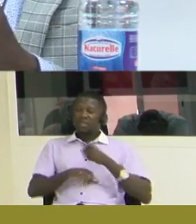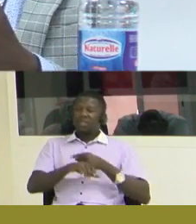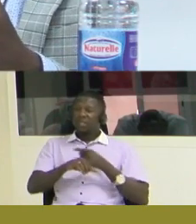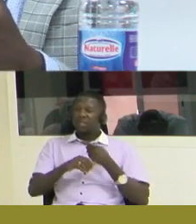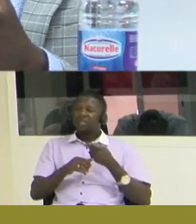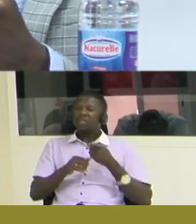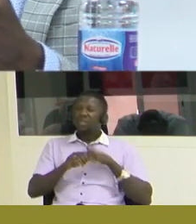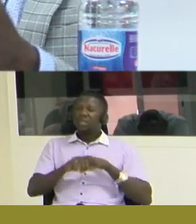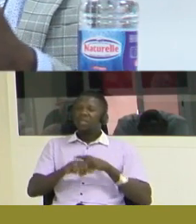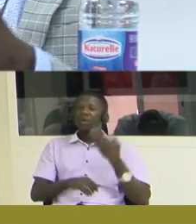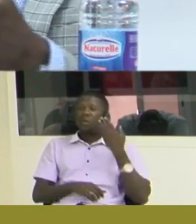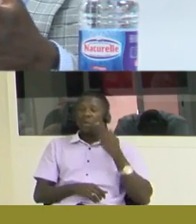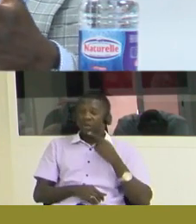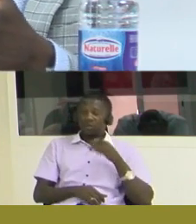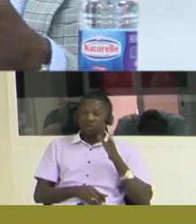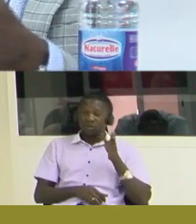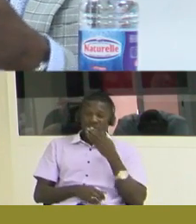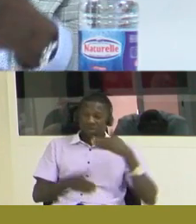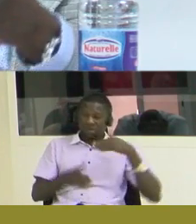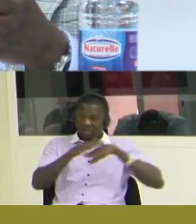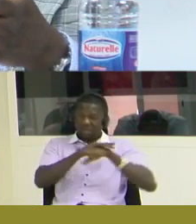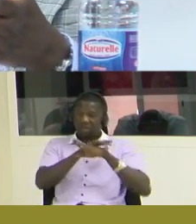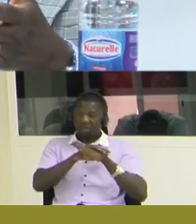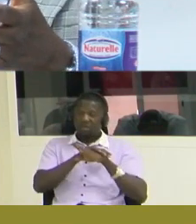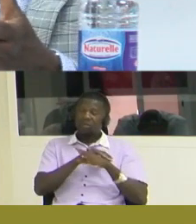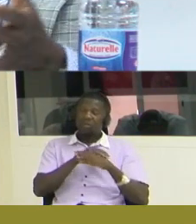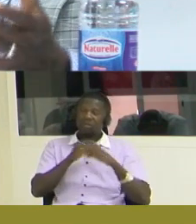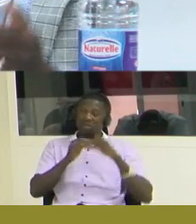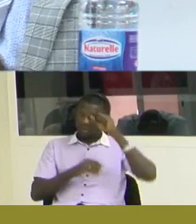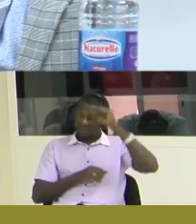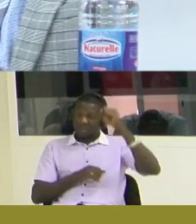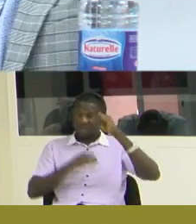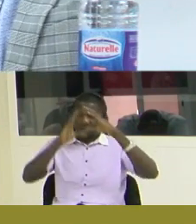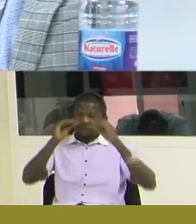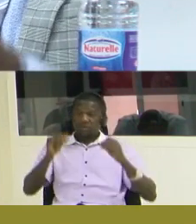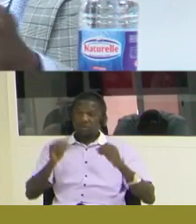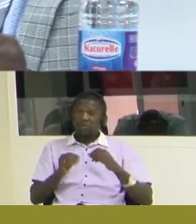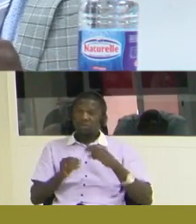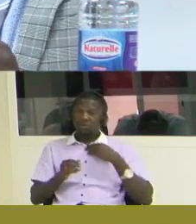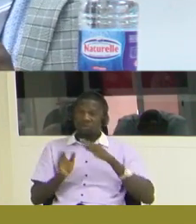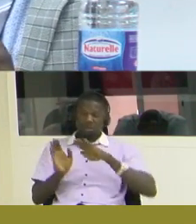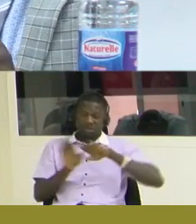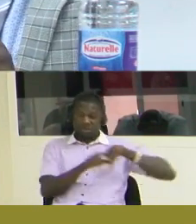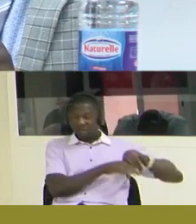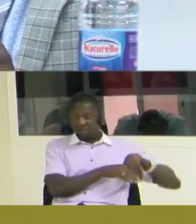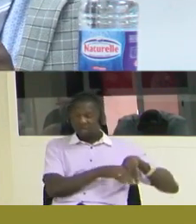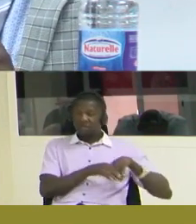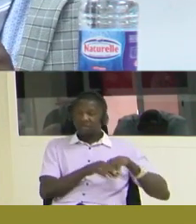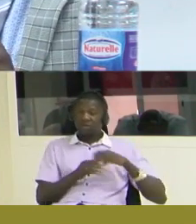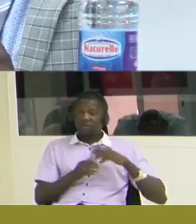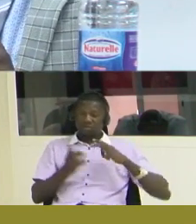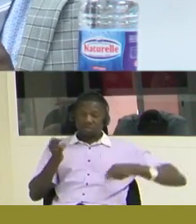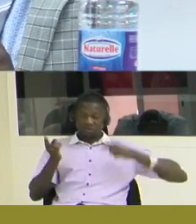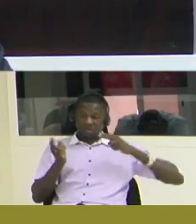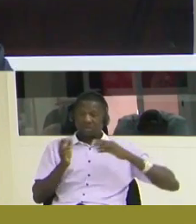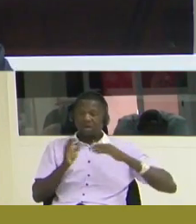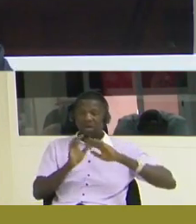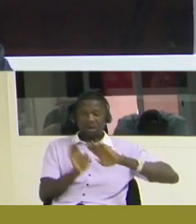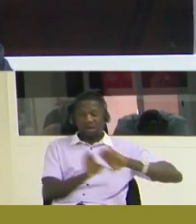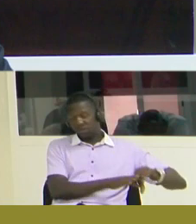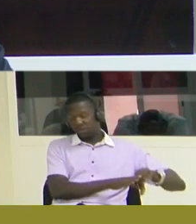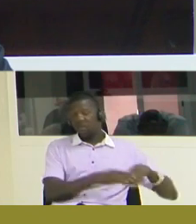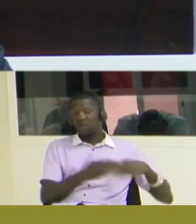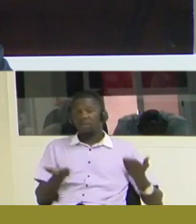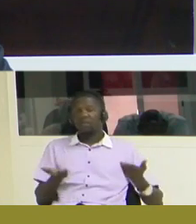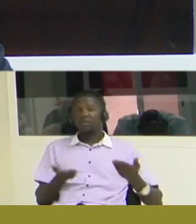you enter when you go to the president's office you leave your weapon outside yes sir but at